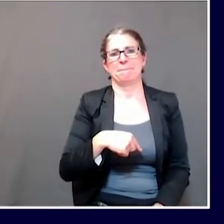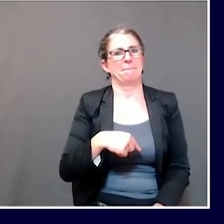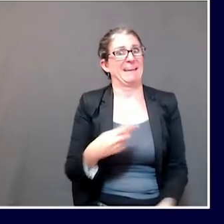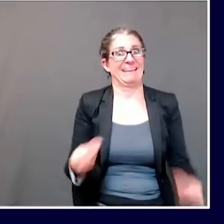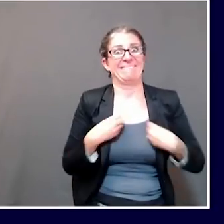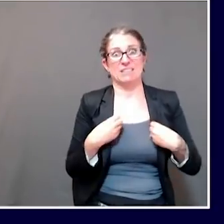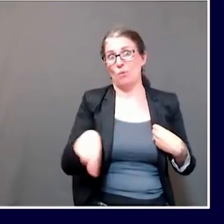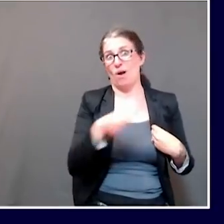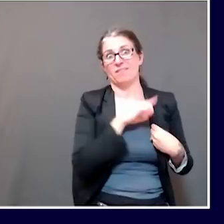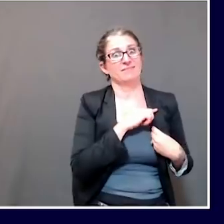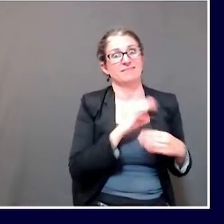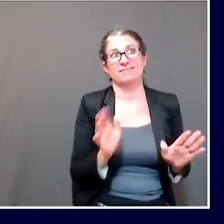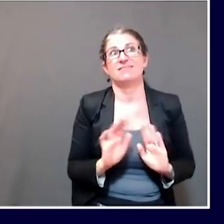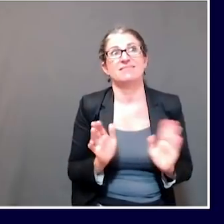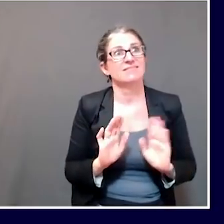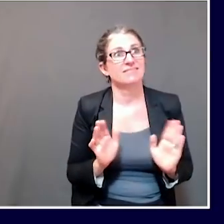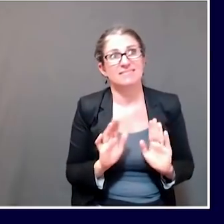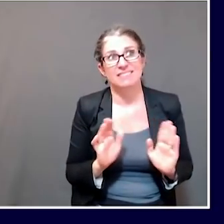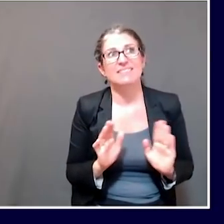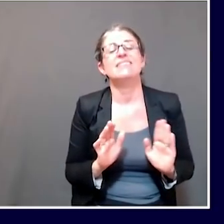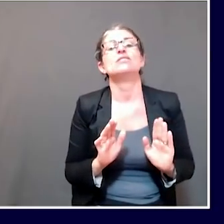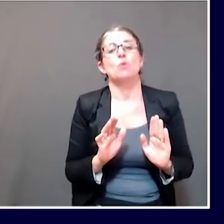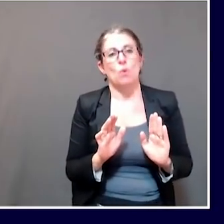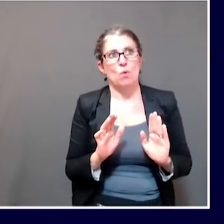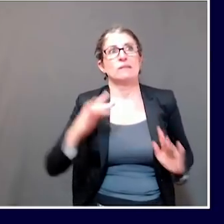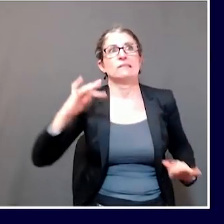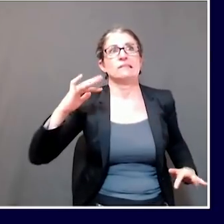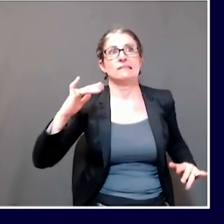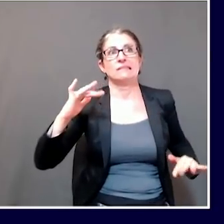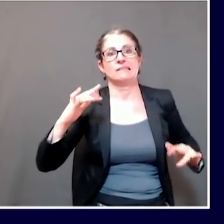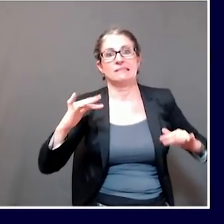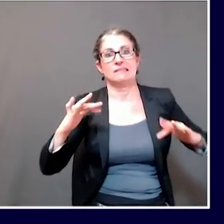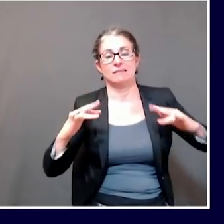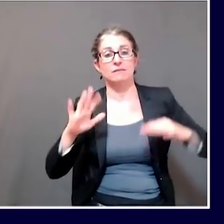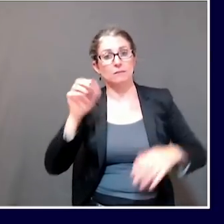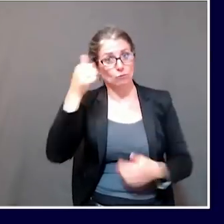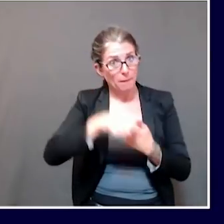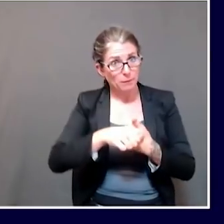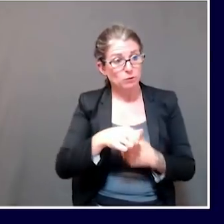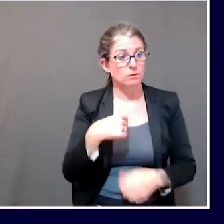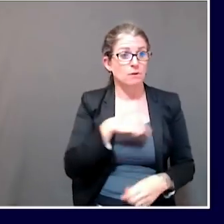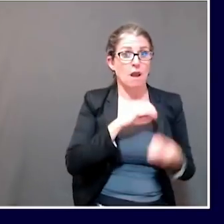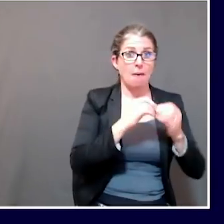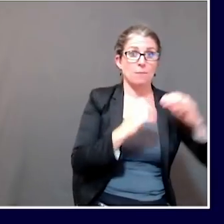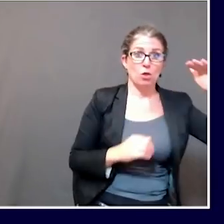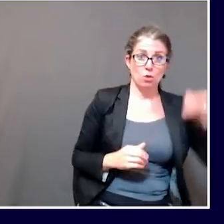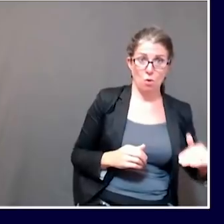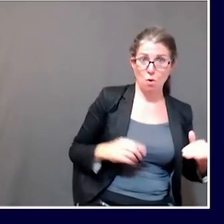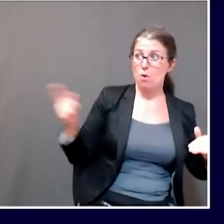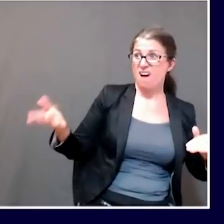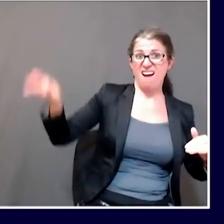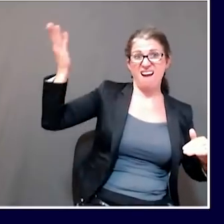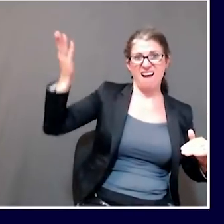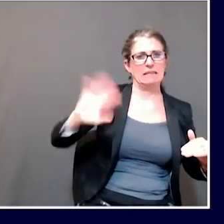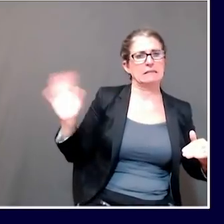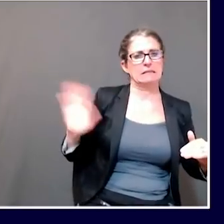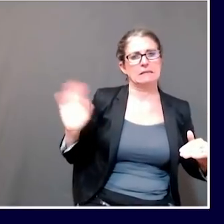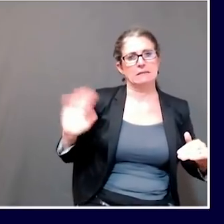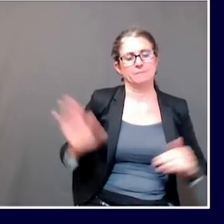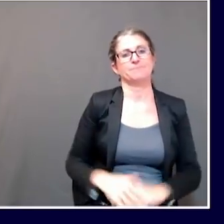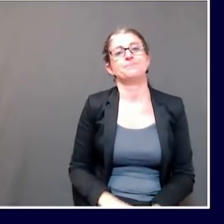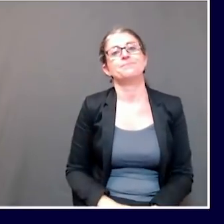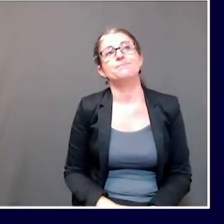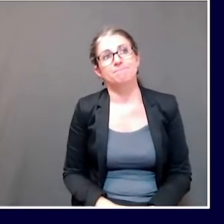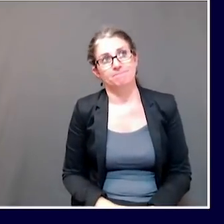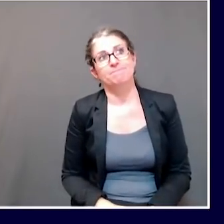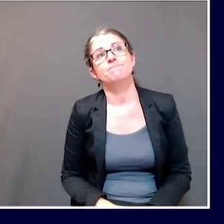risk to Maine people isn't there, because the risk of those folks is lower than that of Maine. So that's the general principle